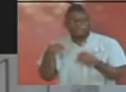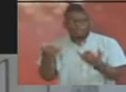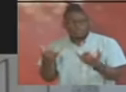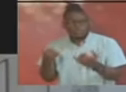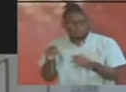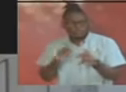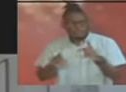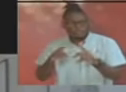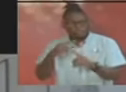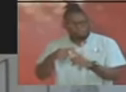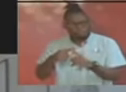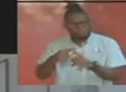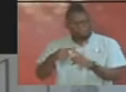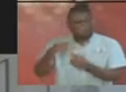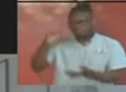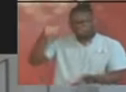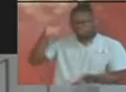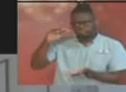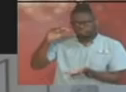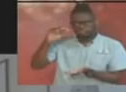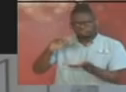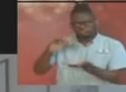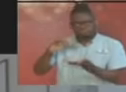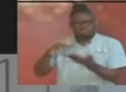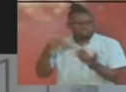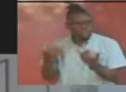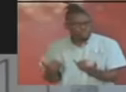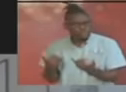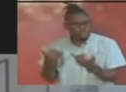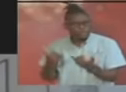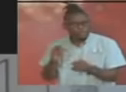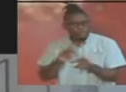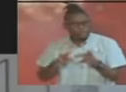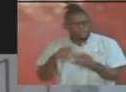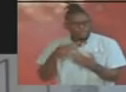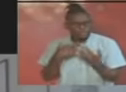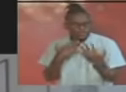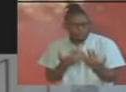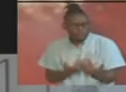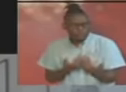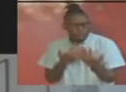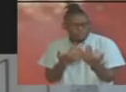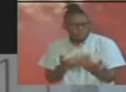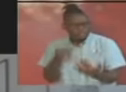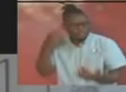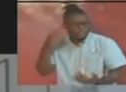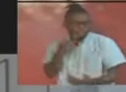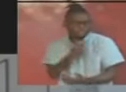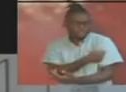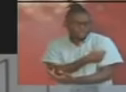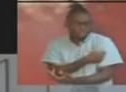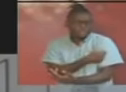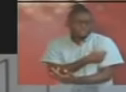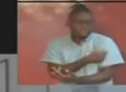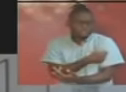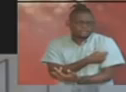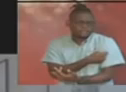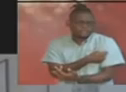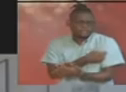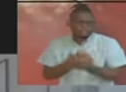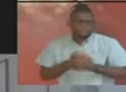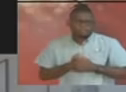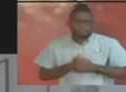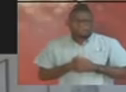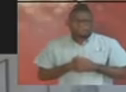we are likely going to have to wait some time before we get the vaccination started on the mass